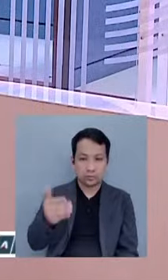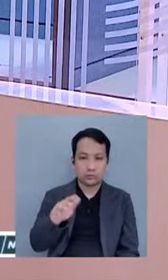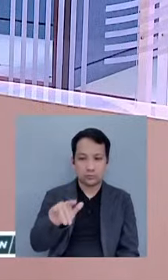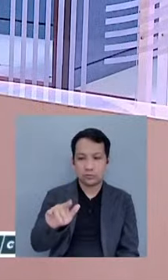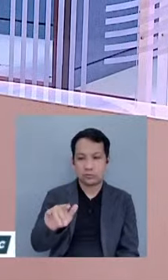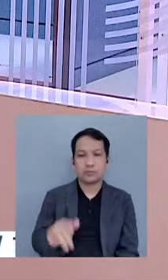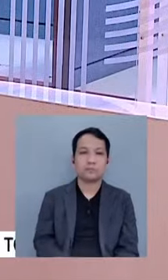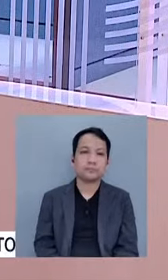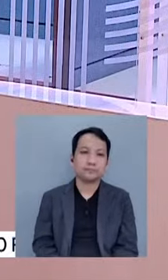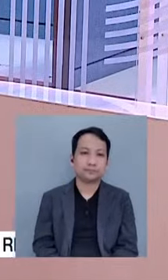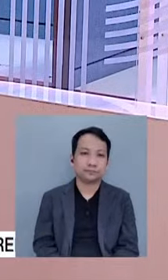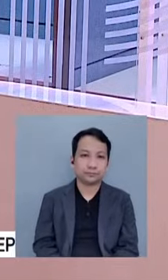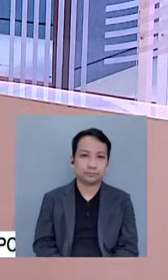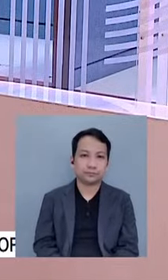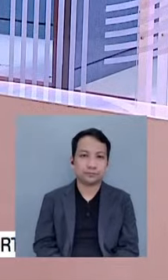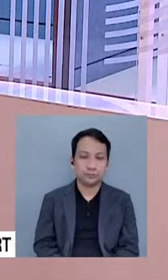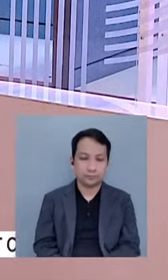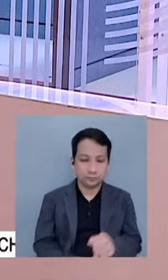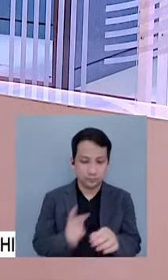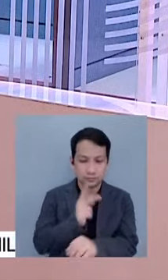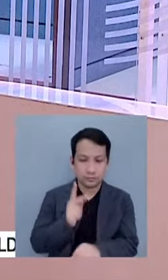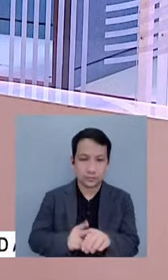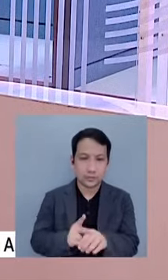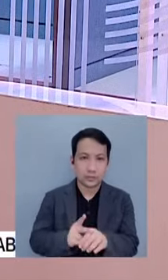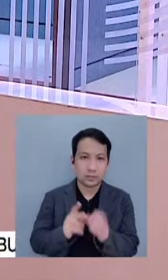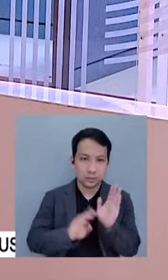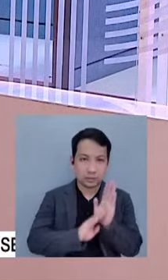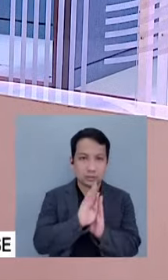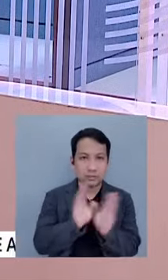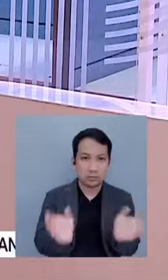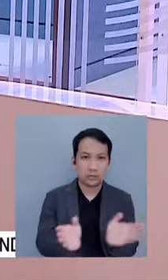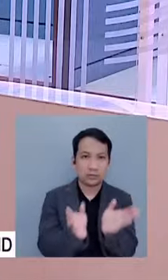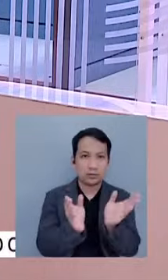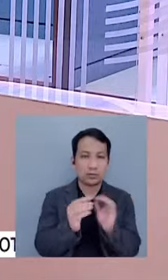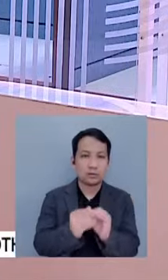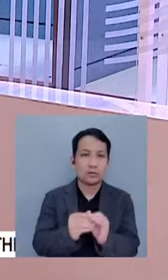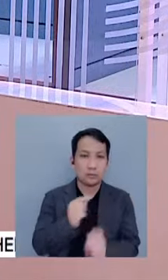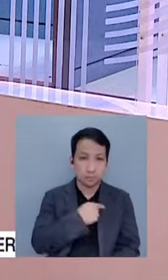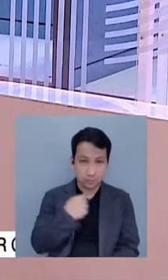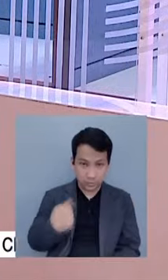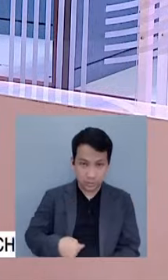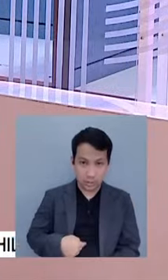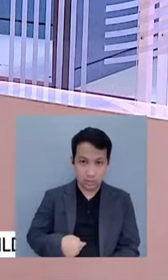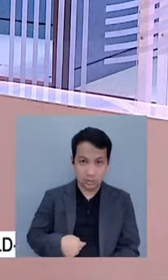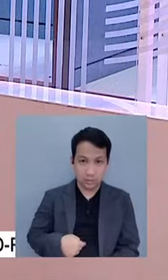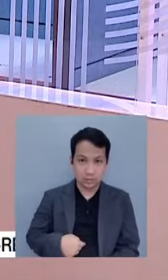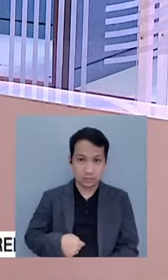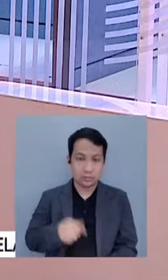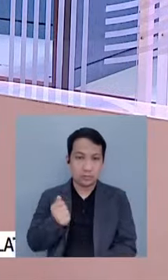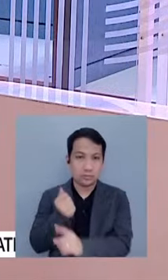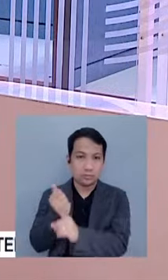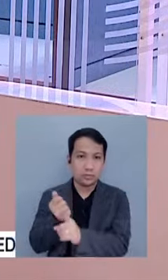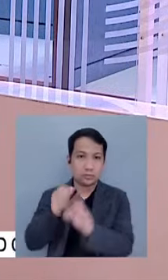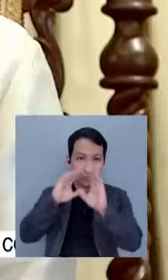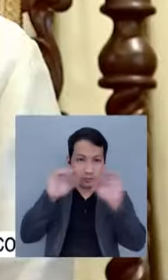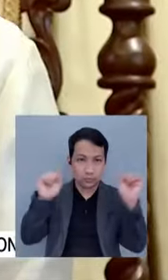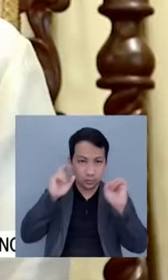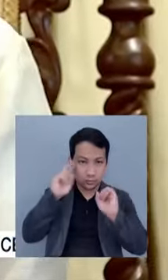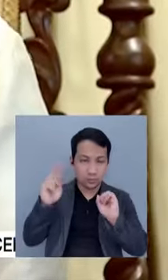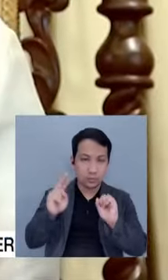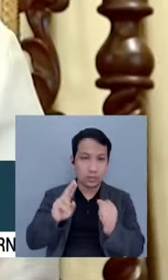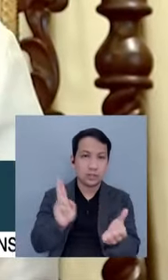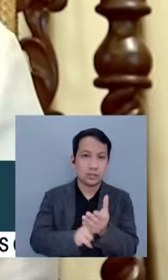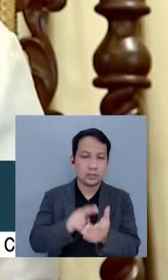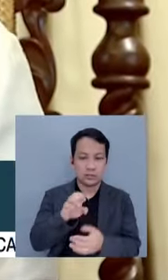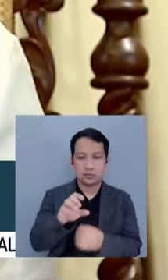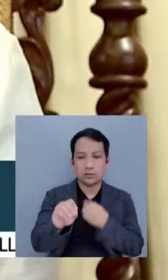2025. In other news, the Philippines continues to boost its maritime security as China steps up its aggression. President Marcos signed an executive order creating